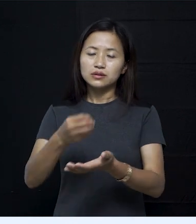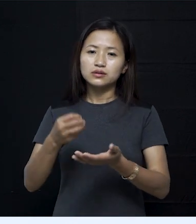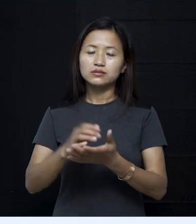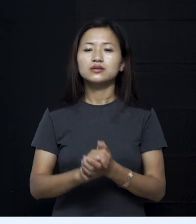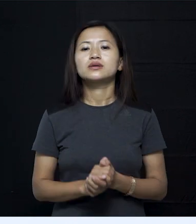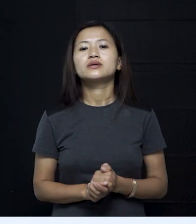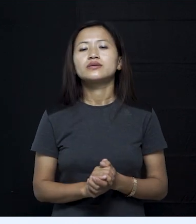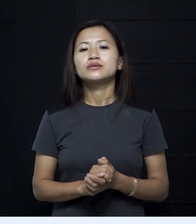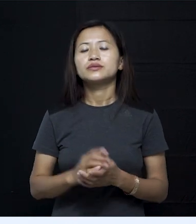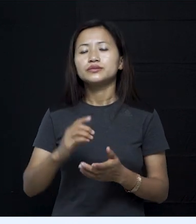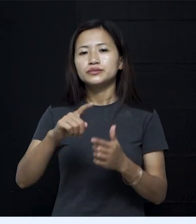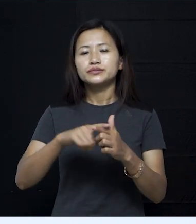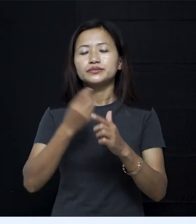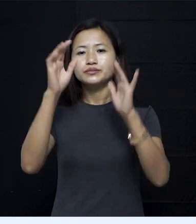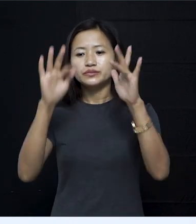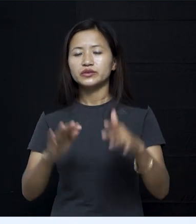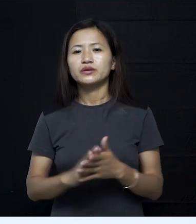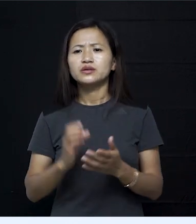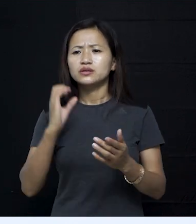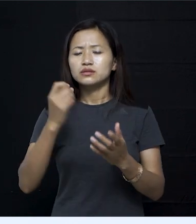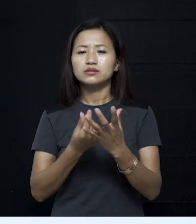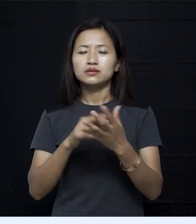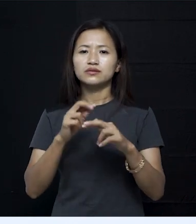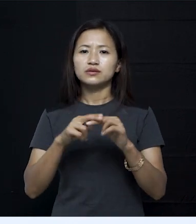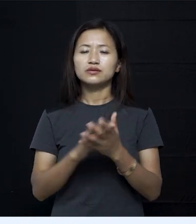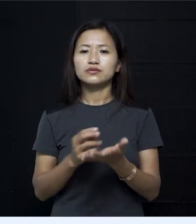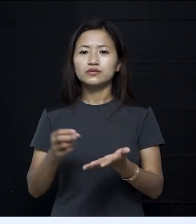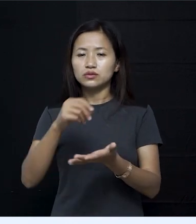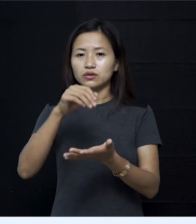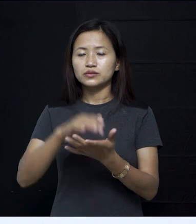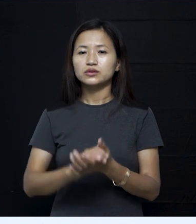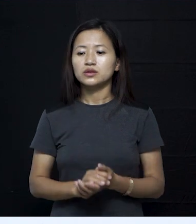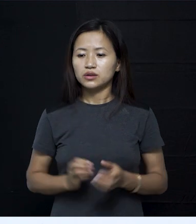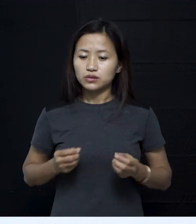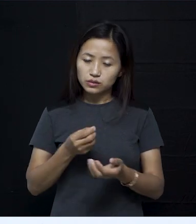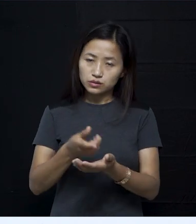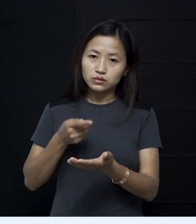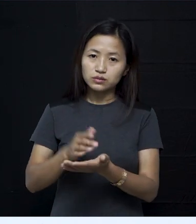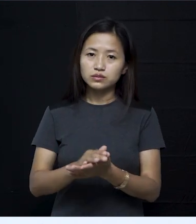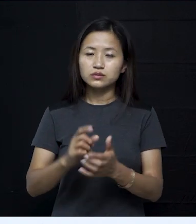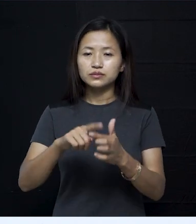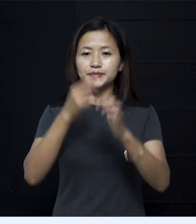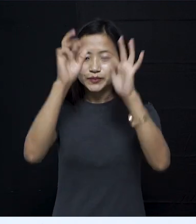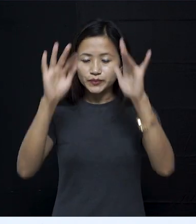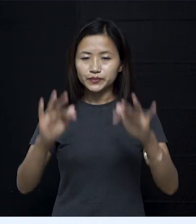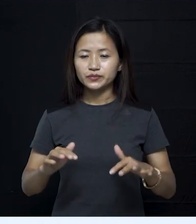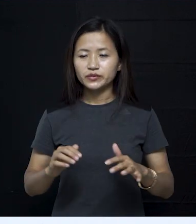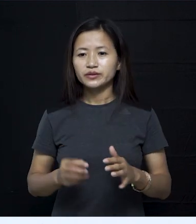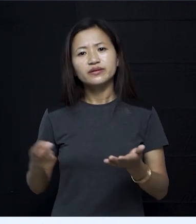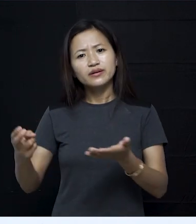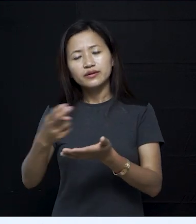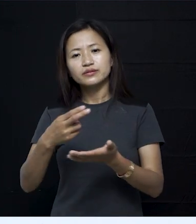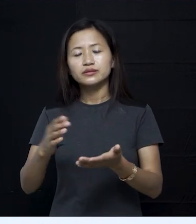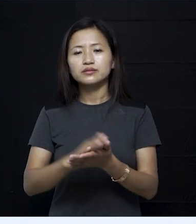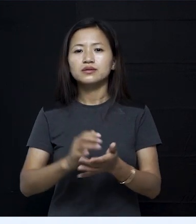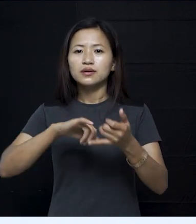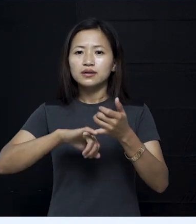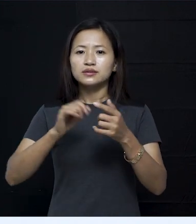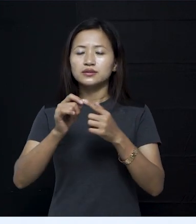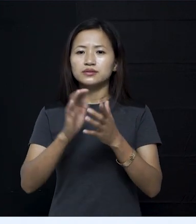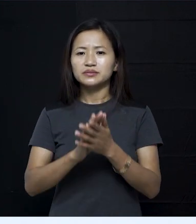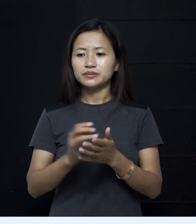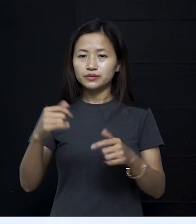bajra, and so on. Everything is written clearly in the textbook, okay? I'm going to go into the textbook. So your job is make sure you read your textbook